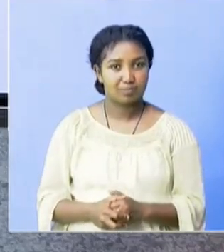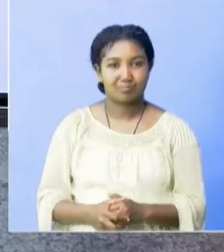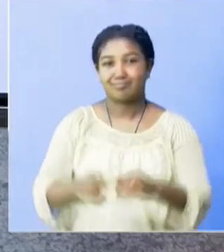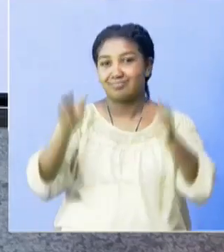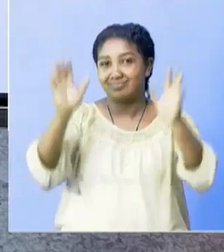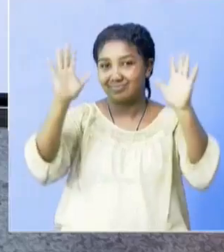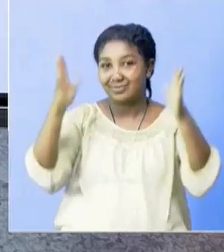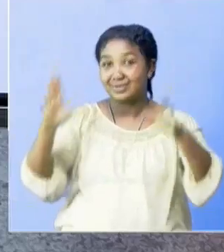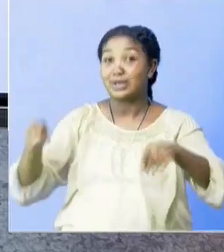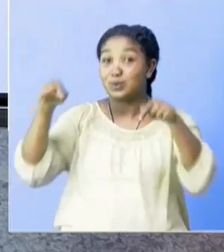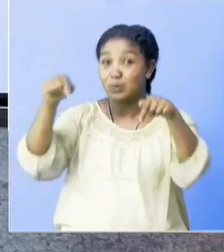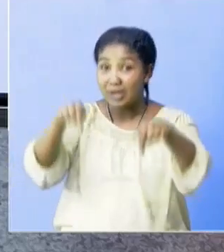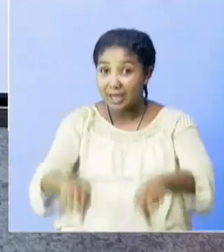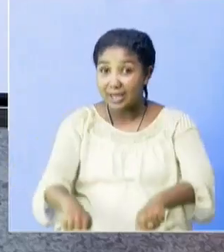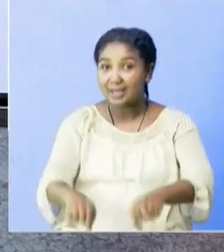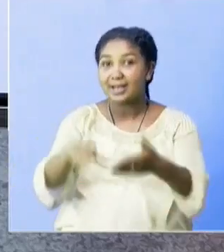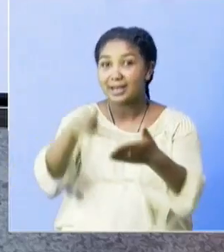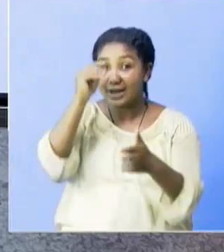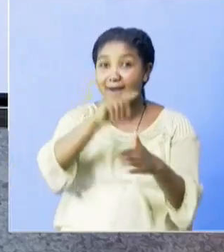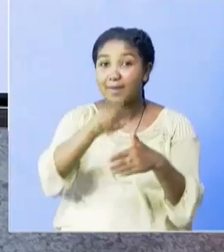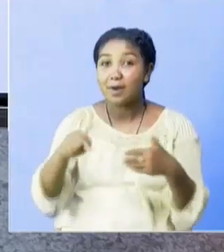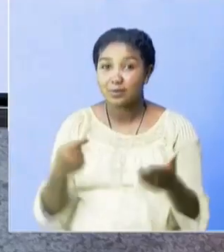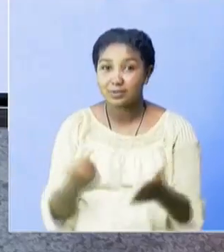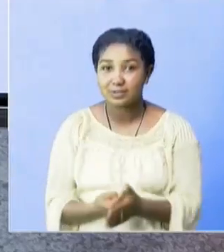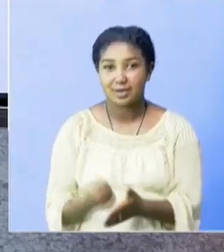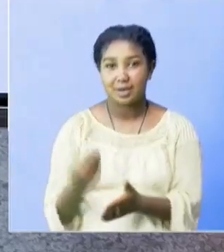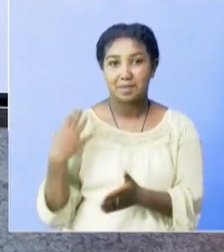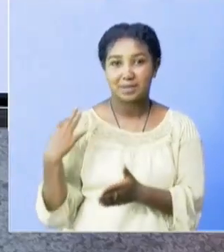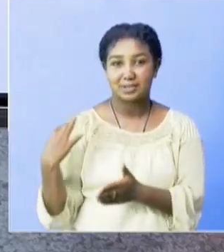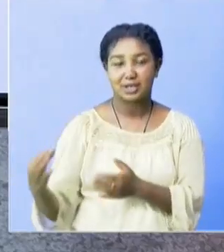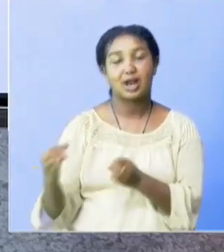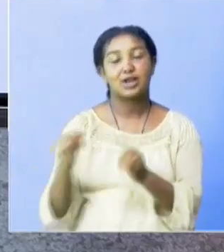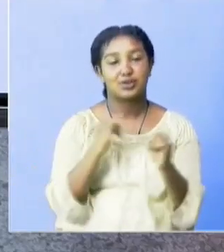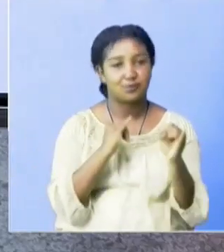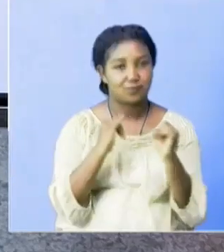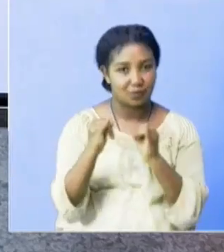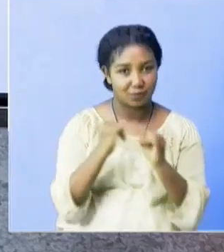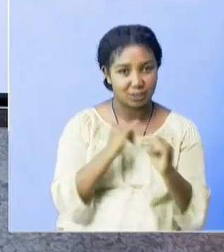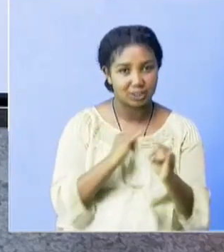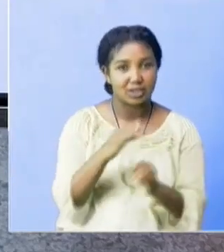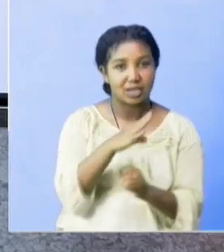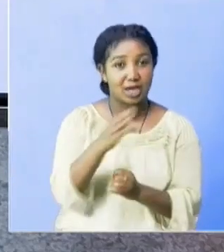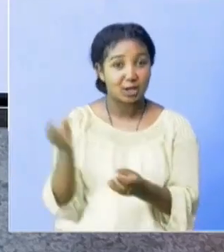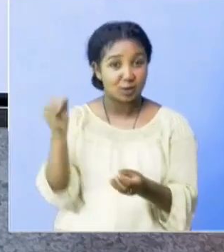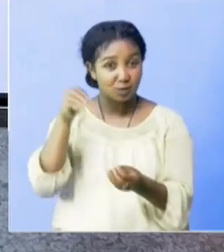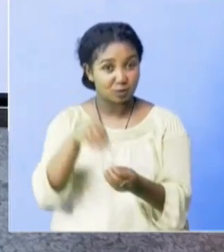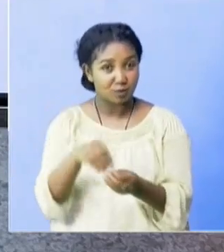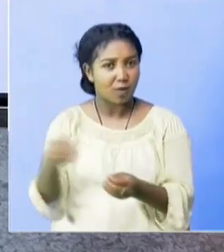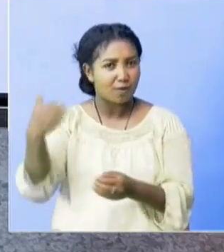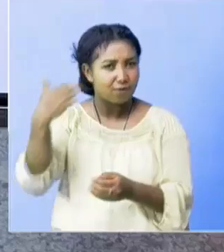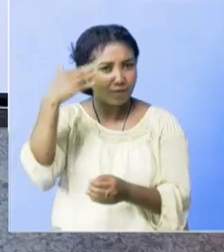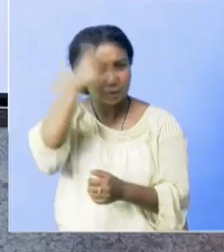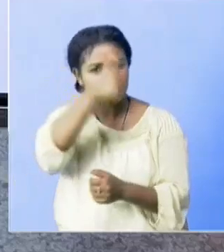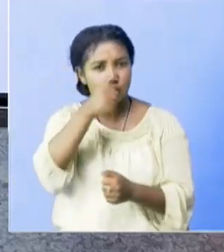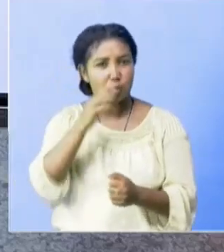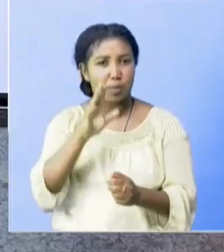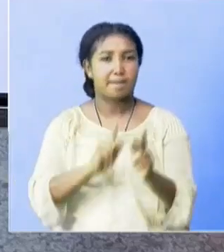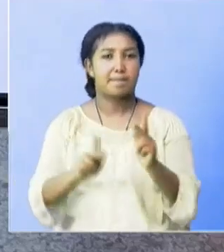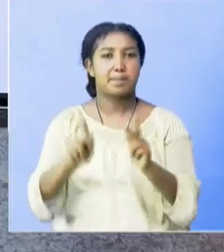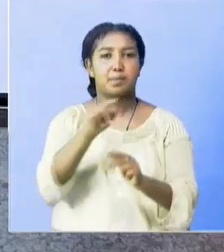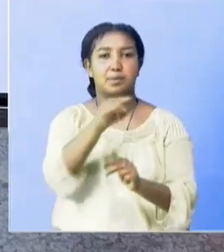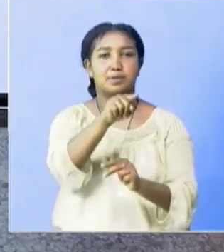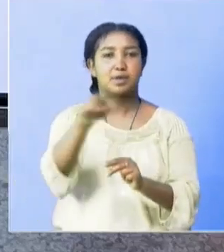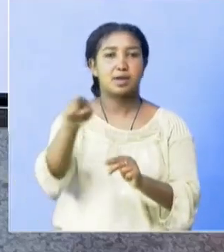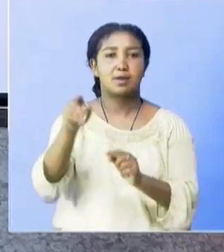Bravo, students. Today, we will learn about personal information and also famous Ethiopian people,